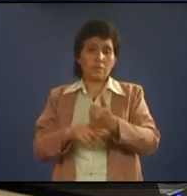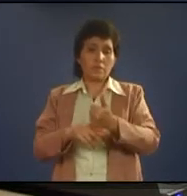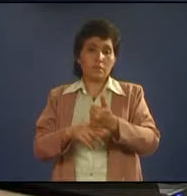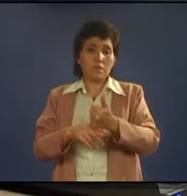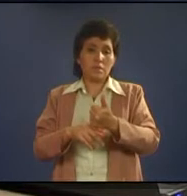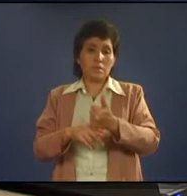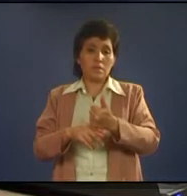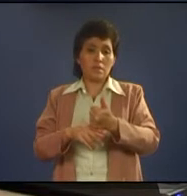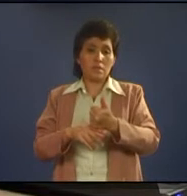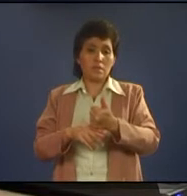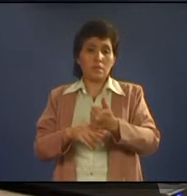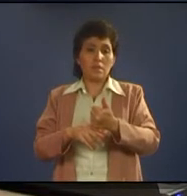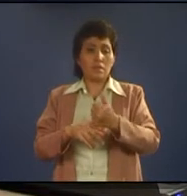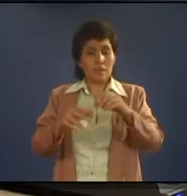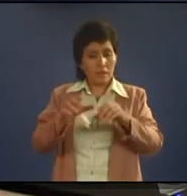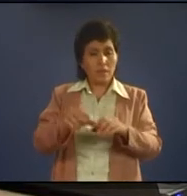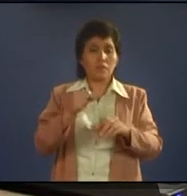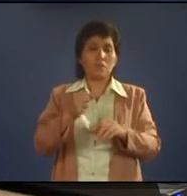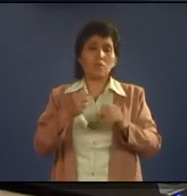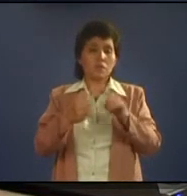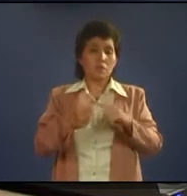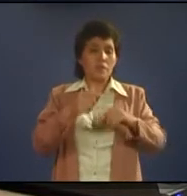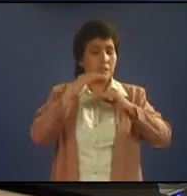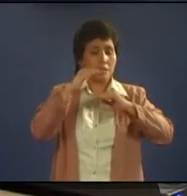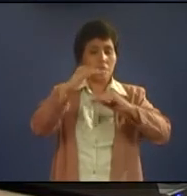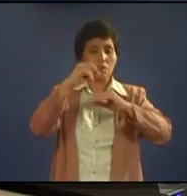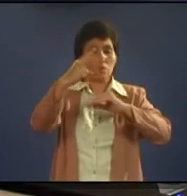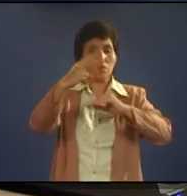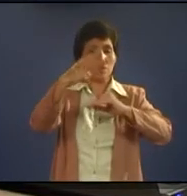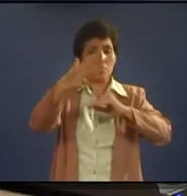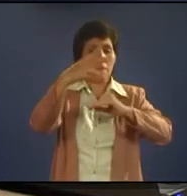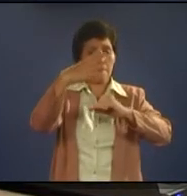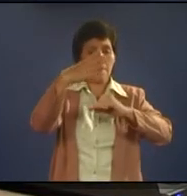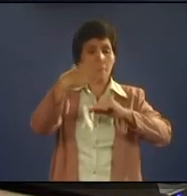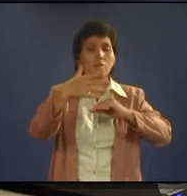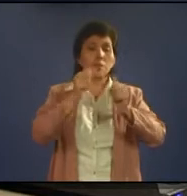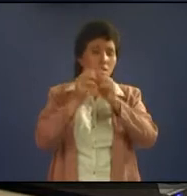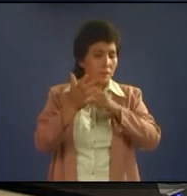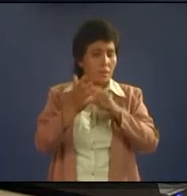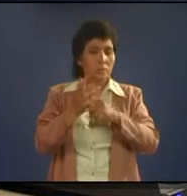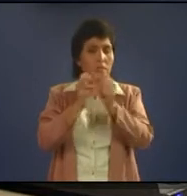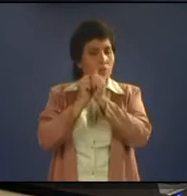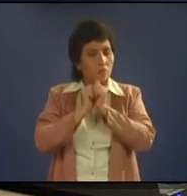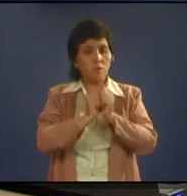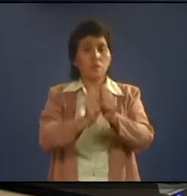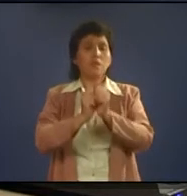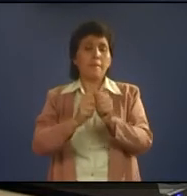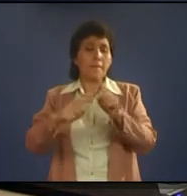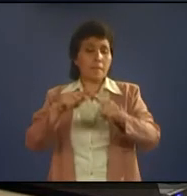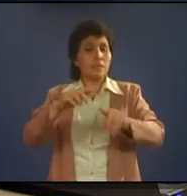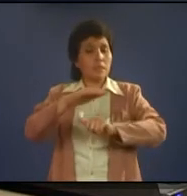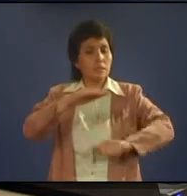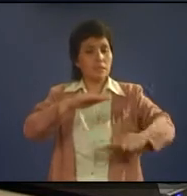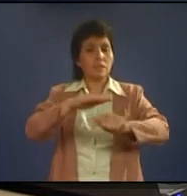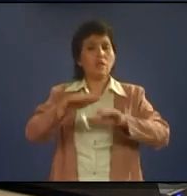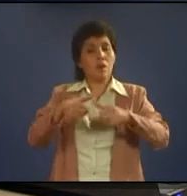2, and then to stage 5. Sometimes they change together, but this is basically how you form a group, yeah?